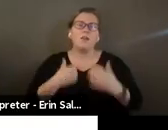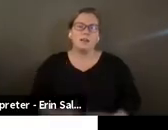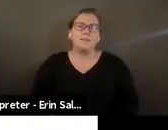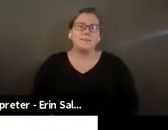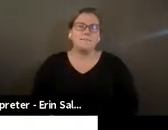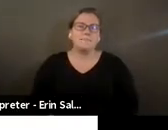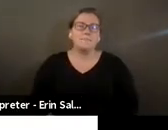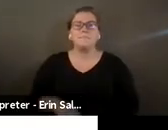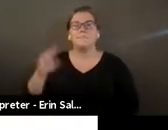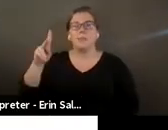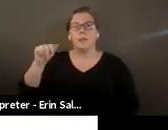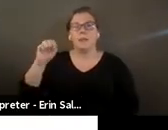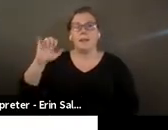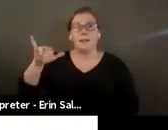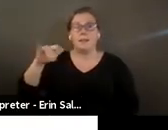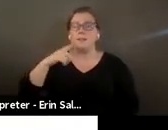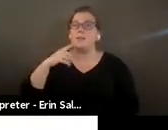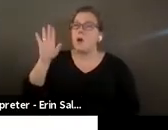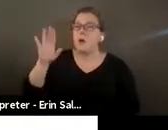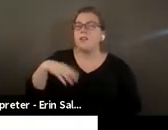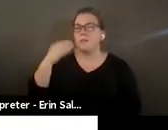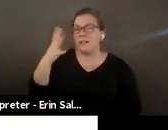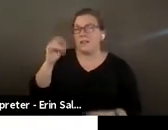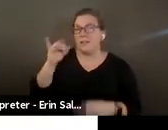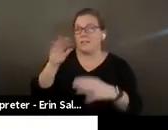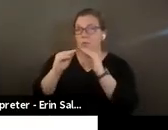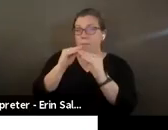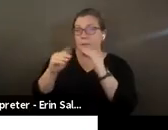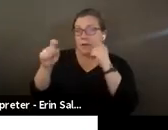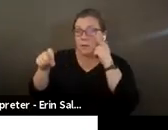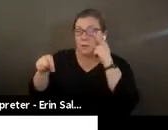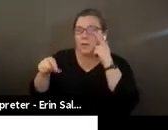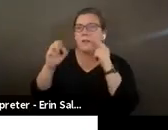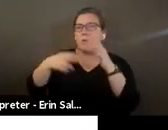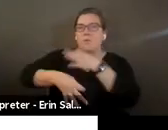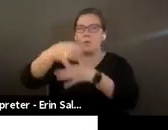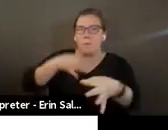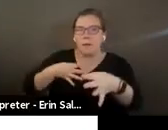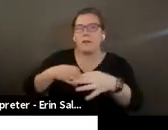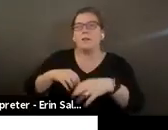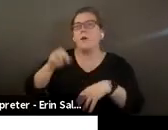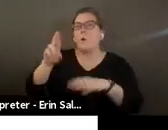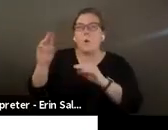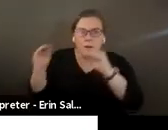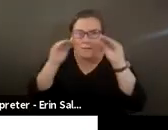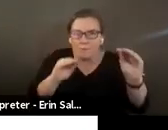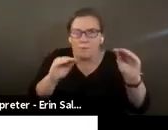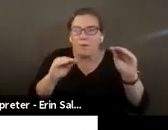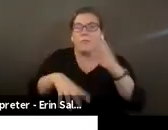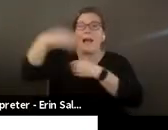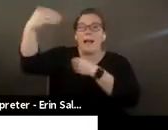And I do want to say, if you're needing repairs or replacements or you're moving out of